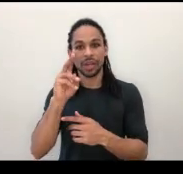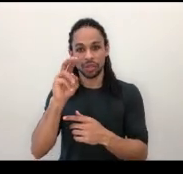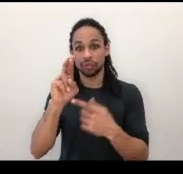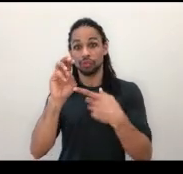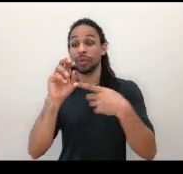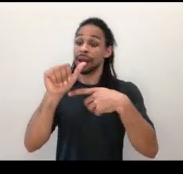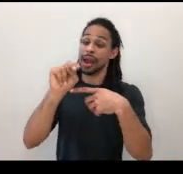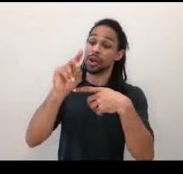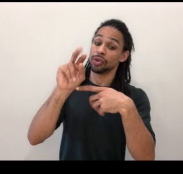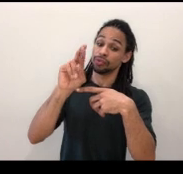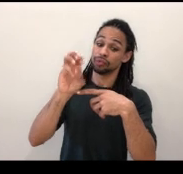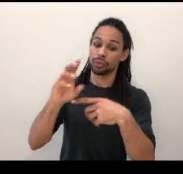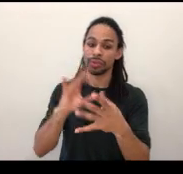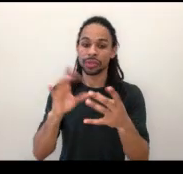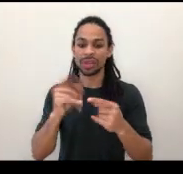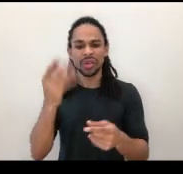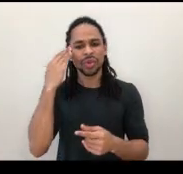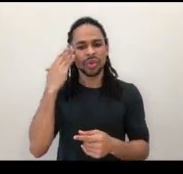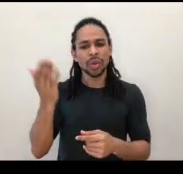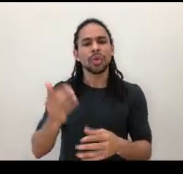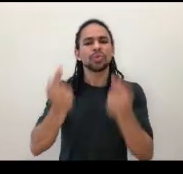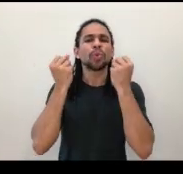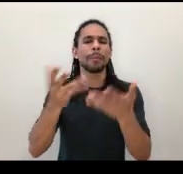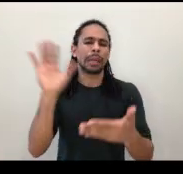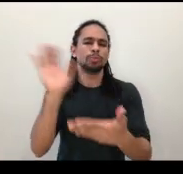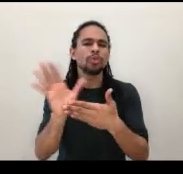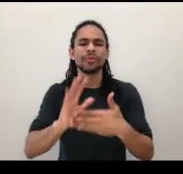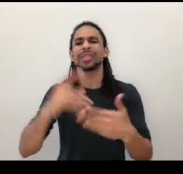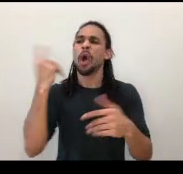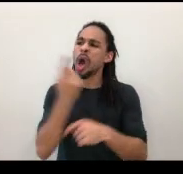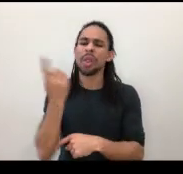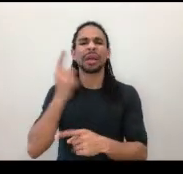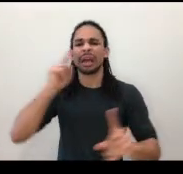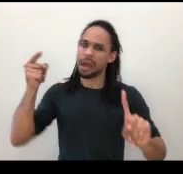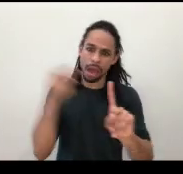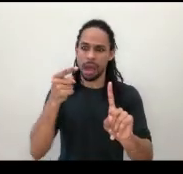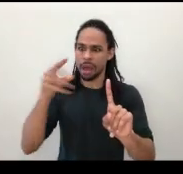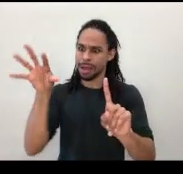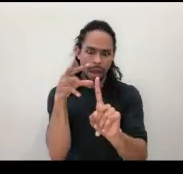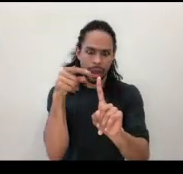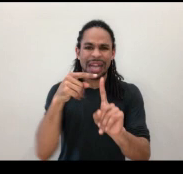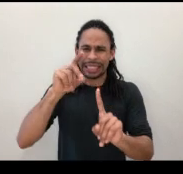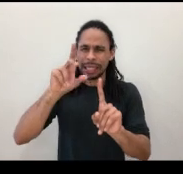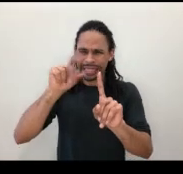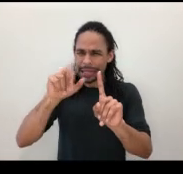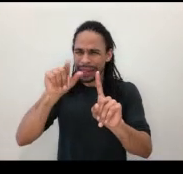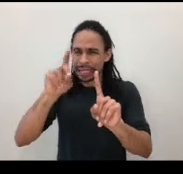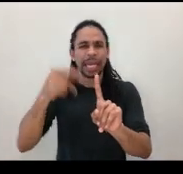So many films and shows about disability.